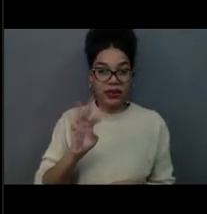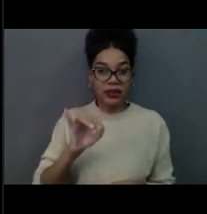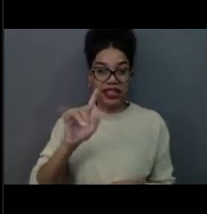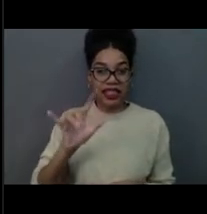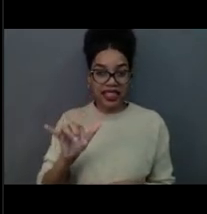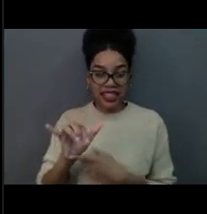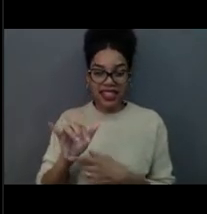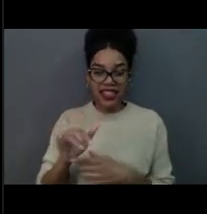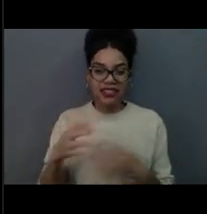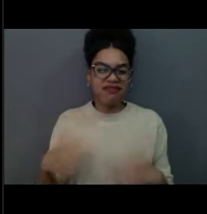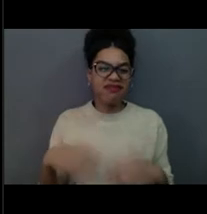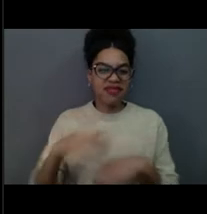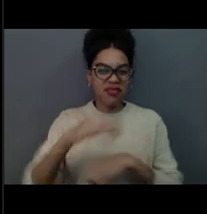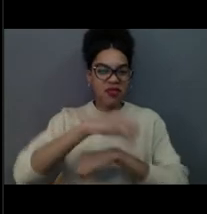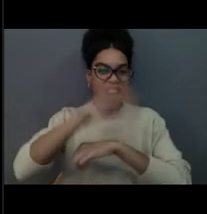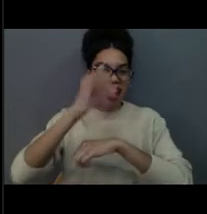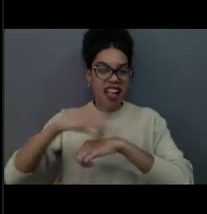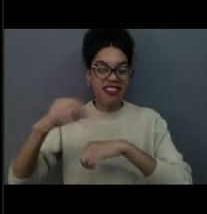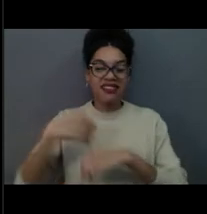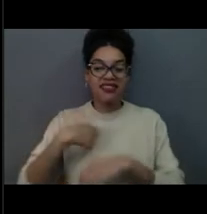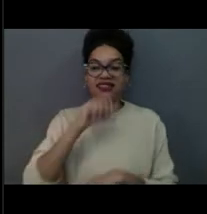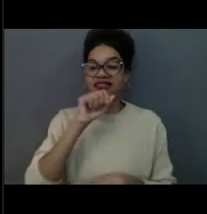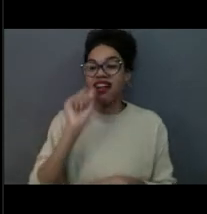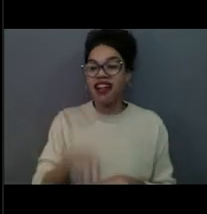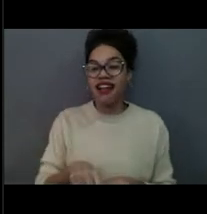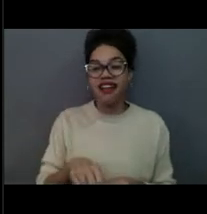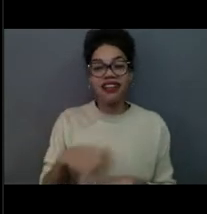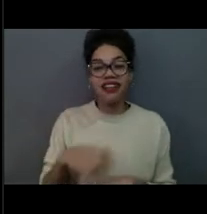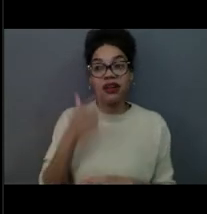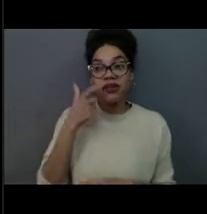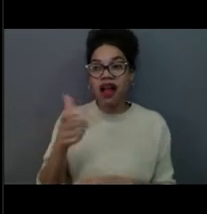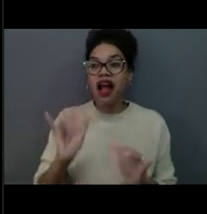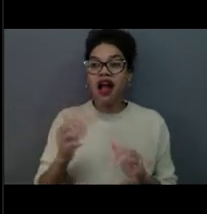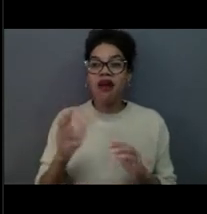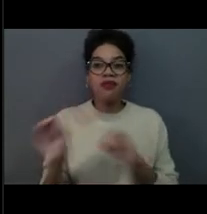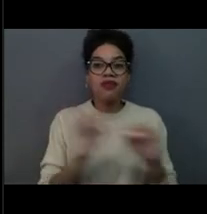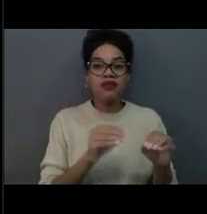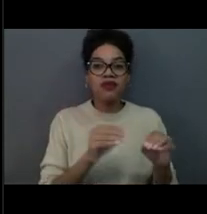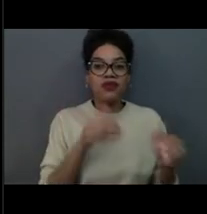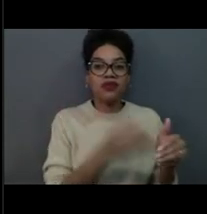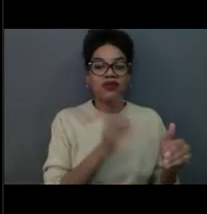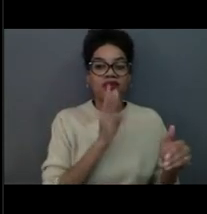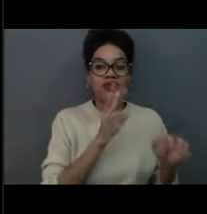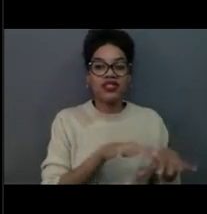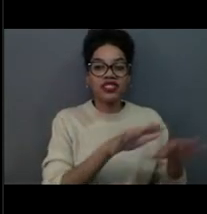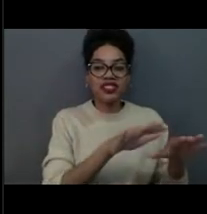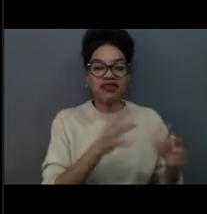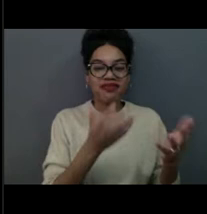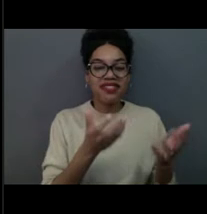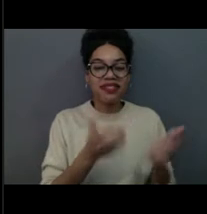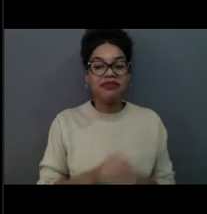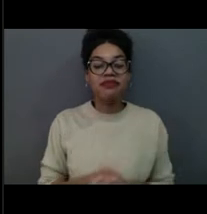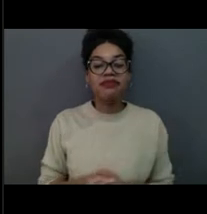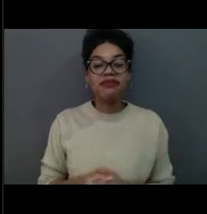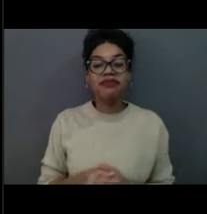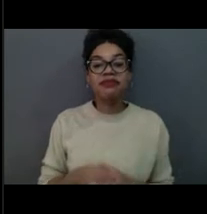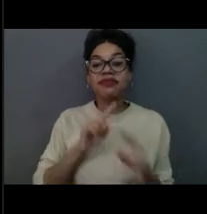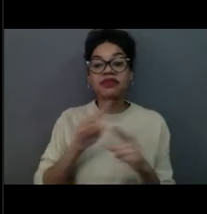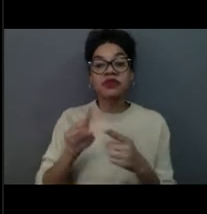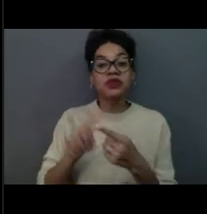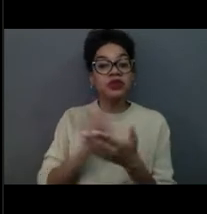near the ocean, and I loved everything that had to do with the ocean. So I ended up going to school to study